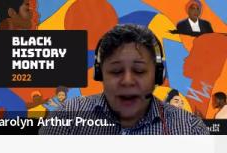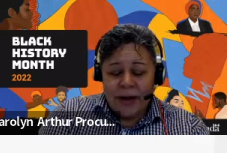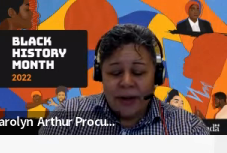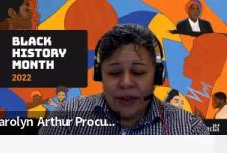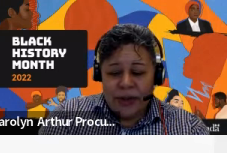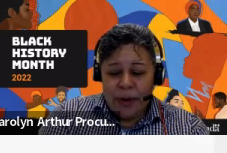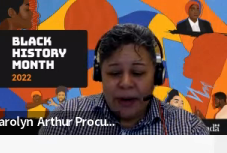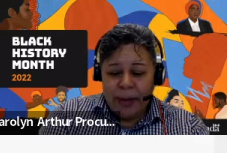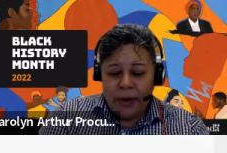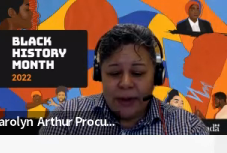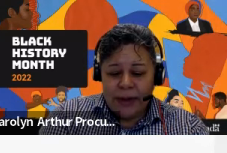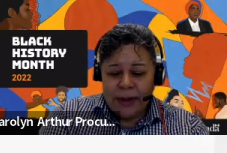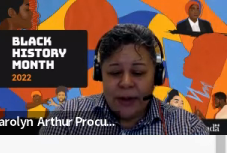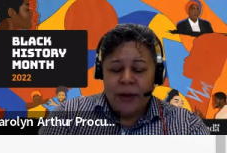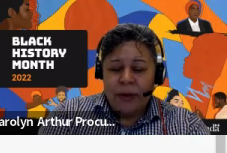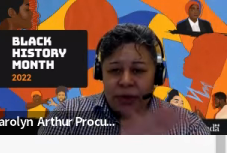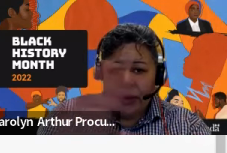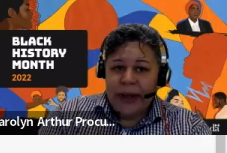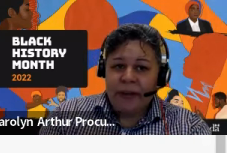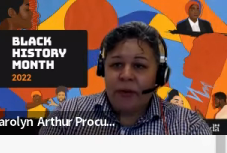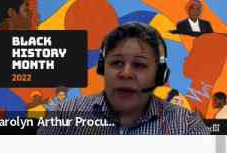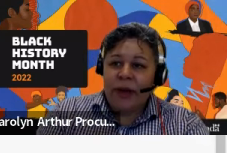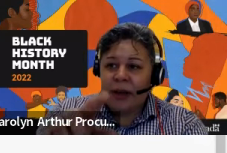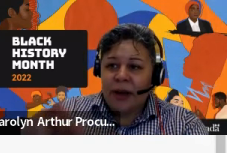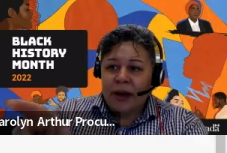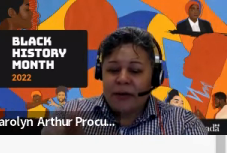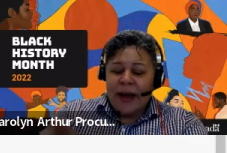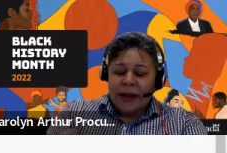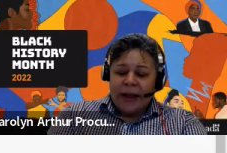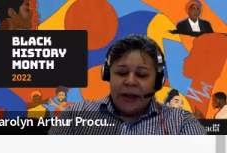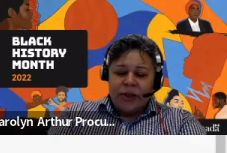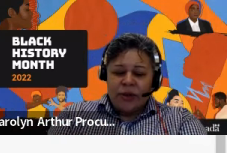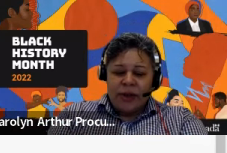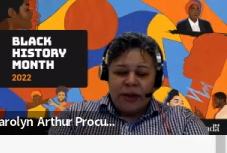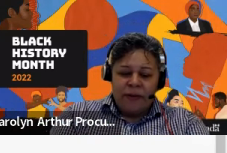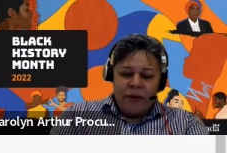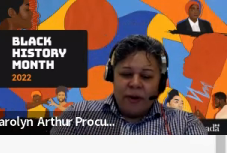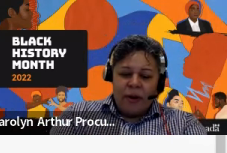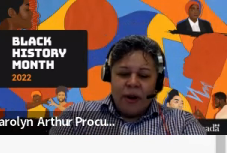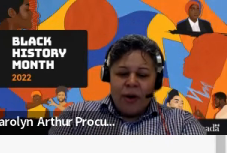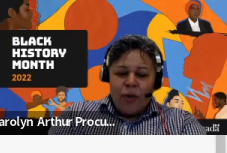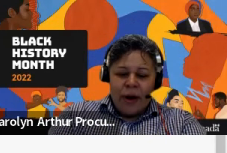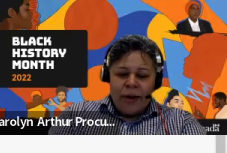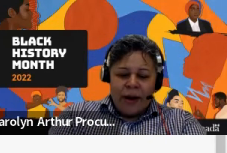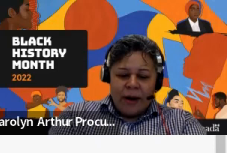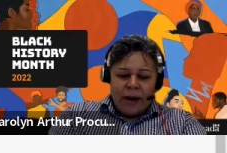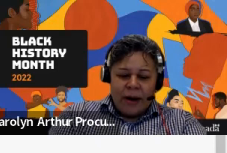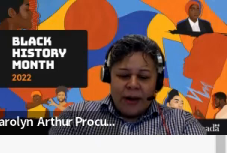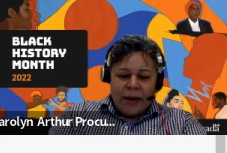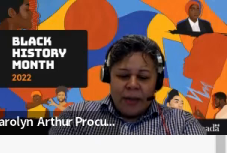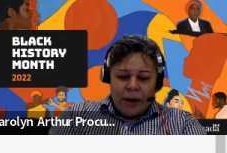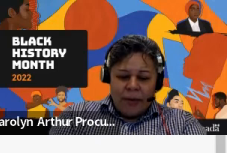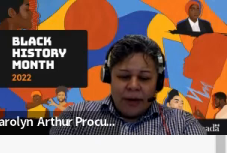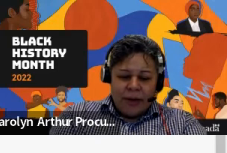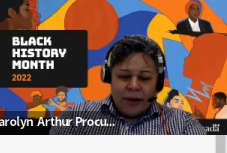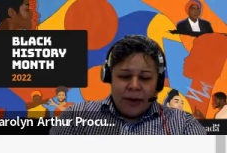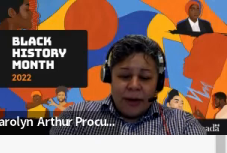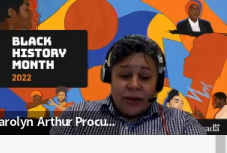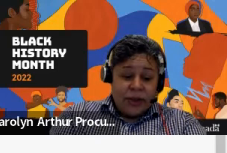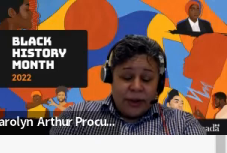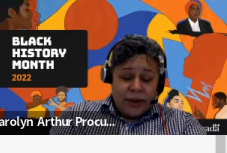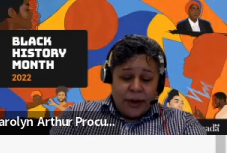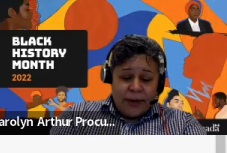is I'll just pick a person, which will give me kind of that link tree for where they are in the department,